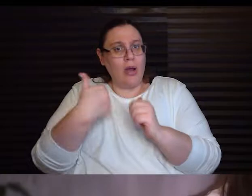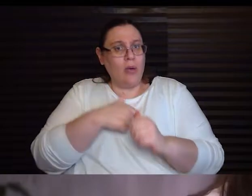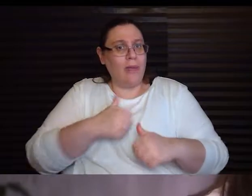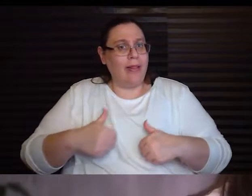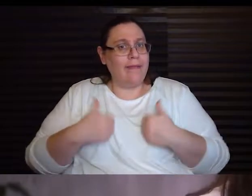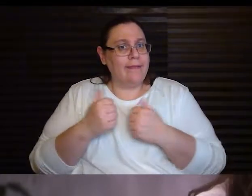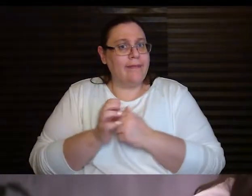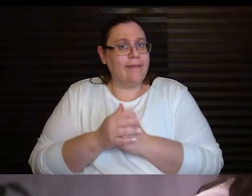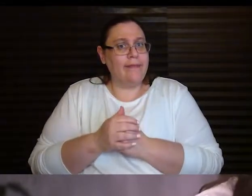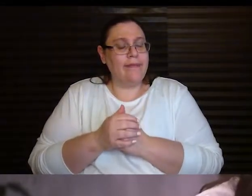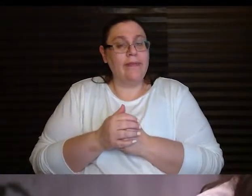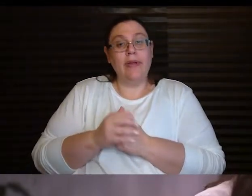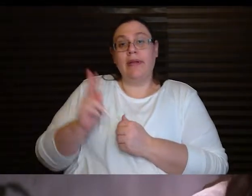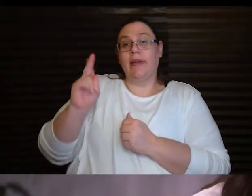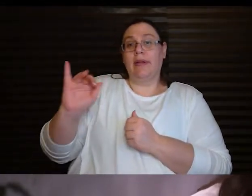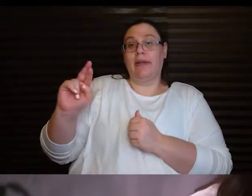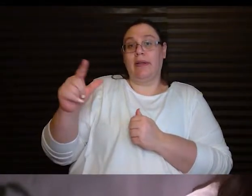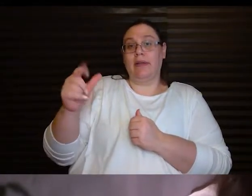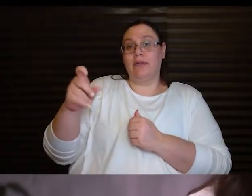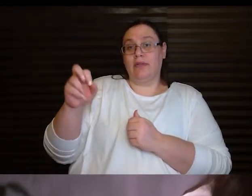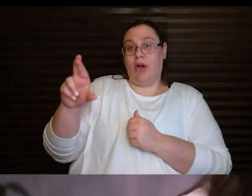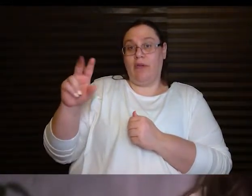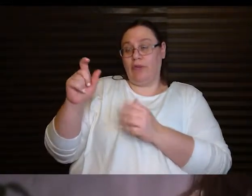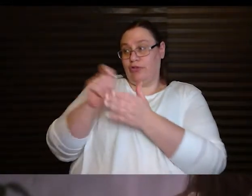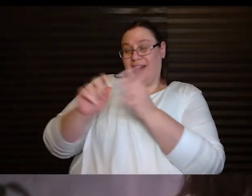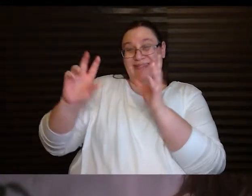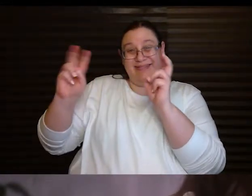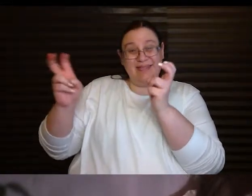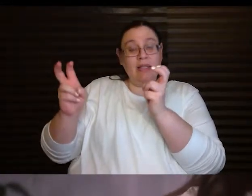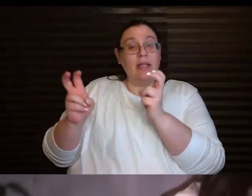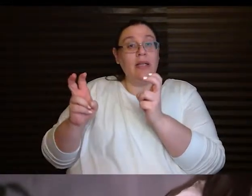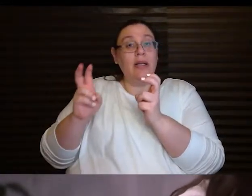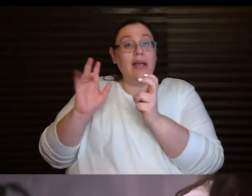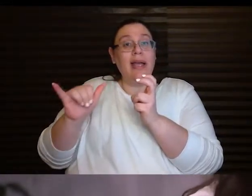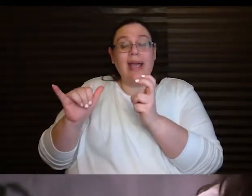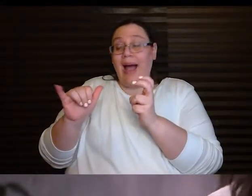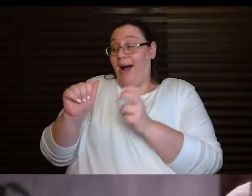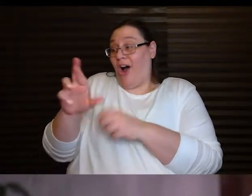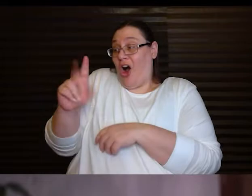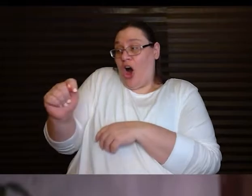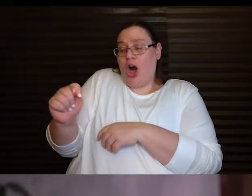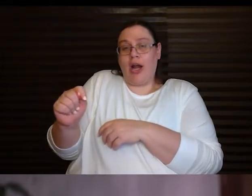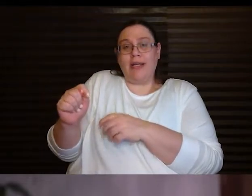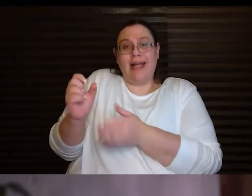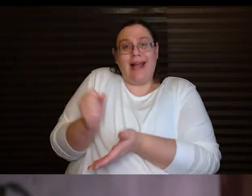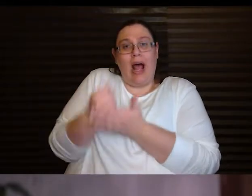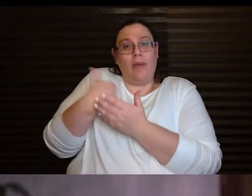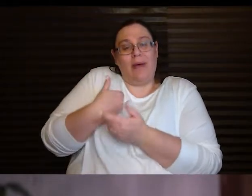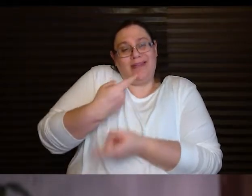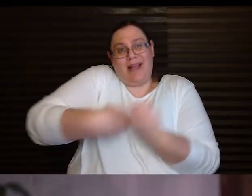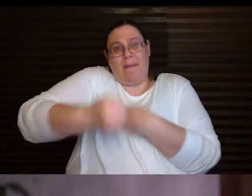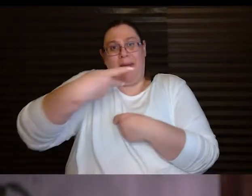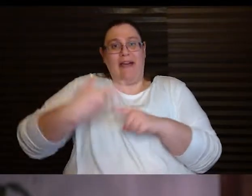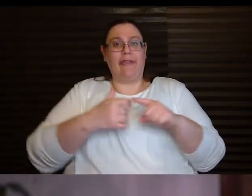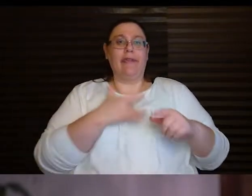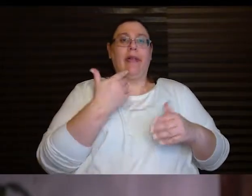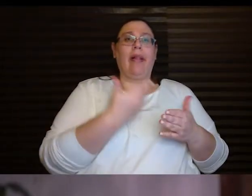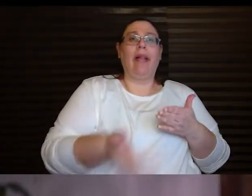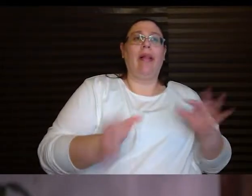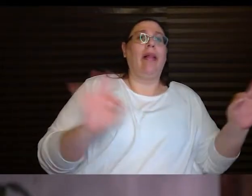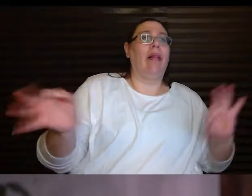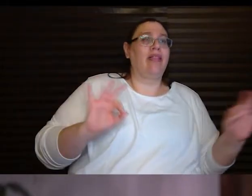live. As King Salva writes, art is the antidote that can call us back from the edge of